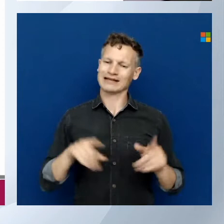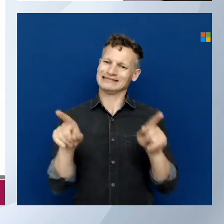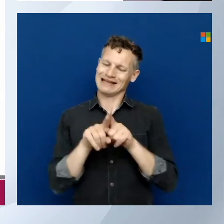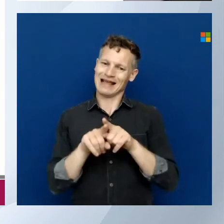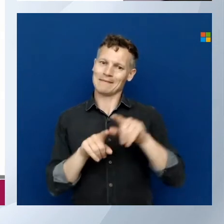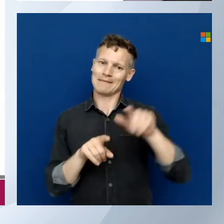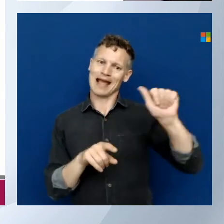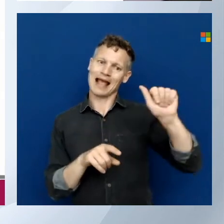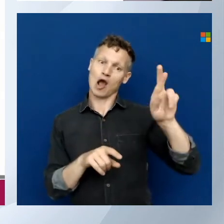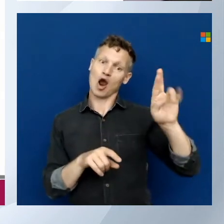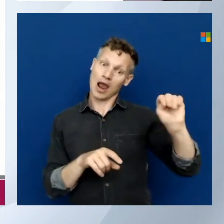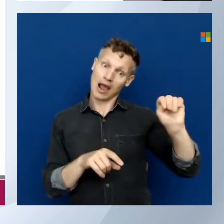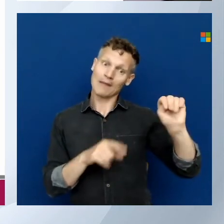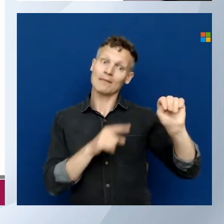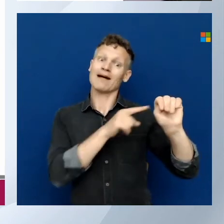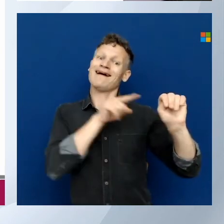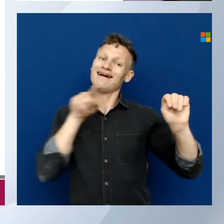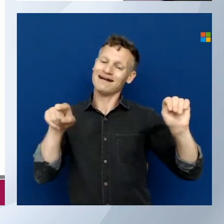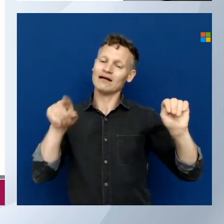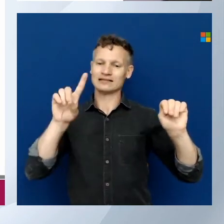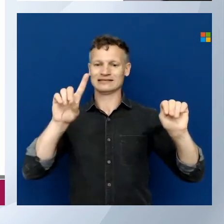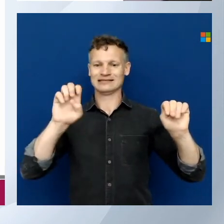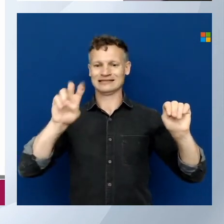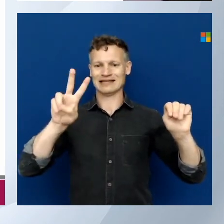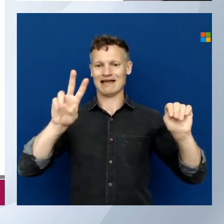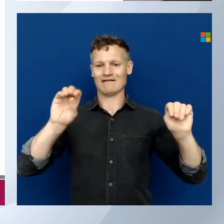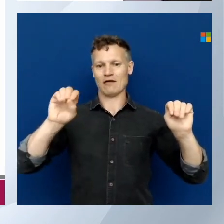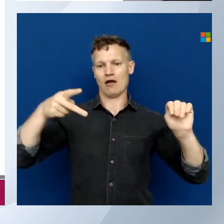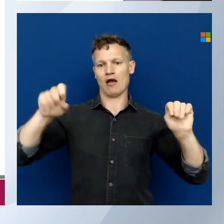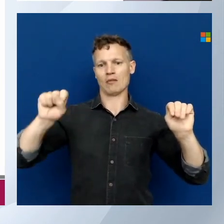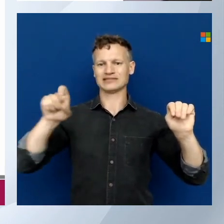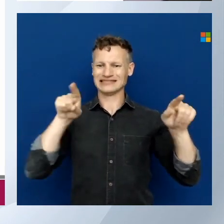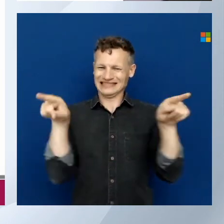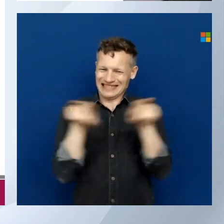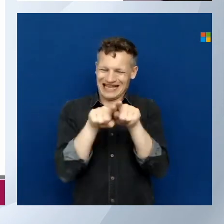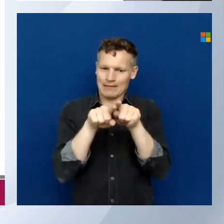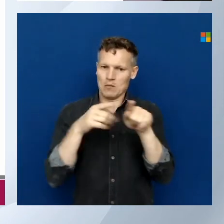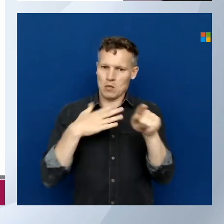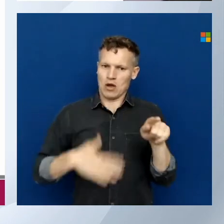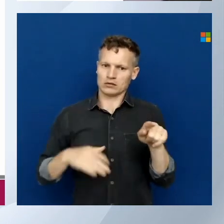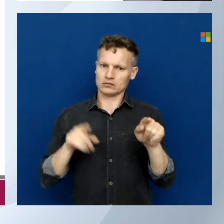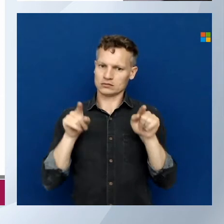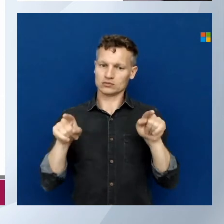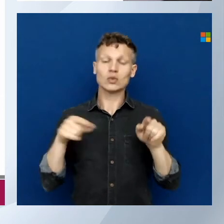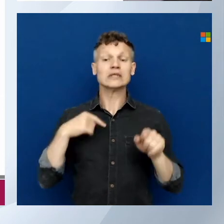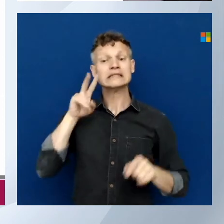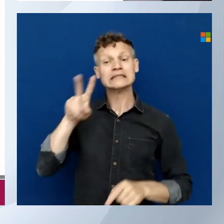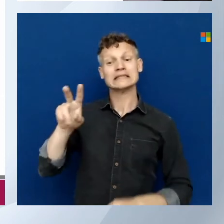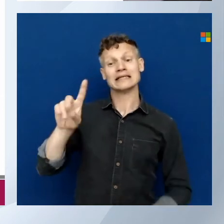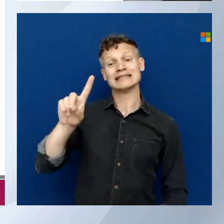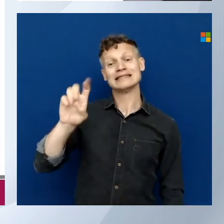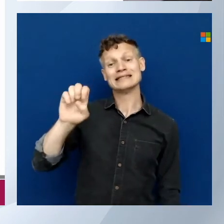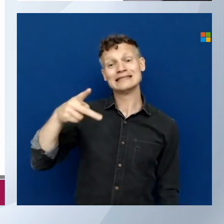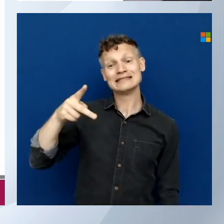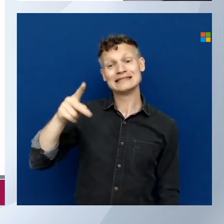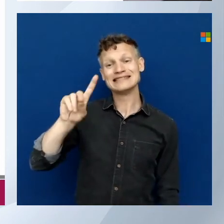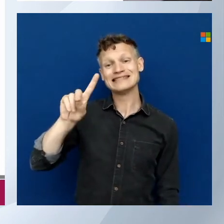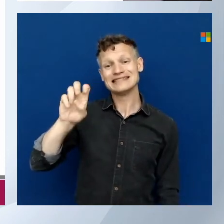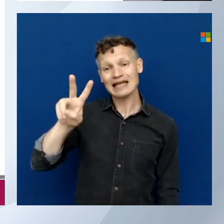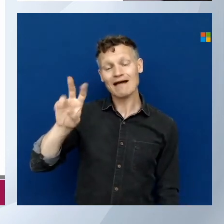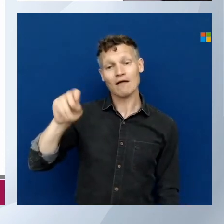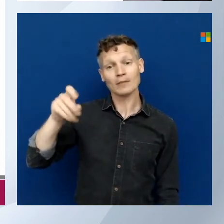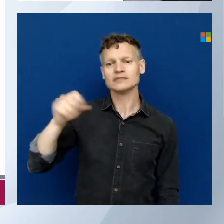DevOps, you'll notice that it has all those different terms like pipelines, releases, and